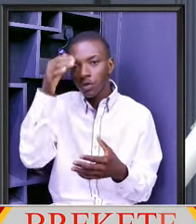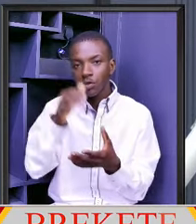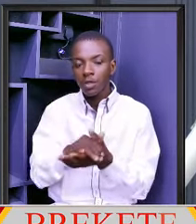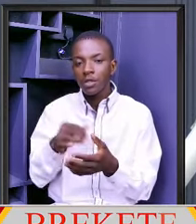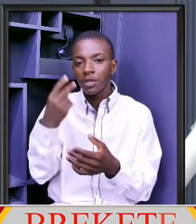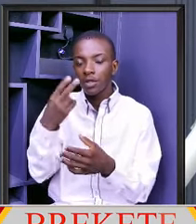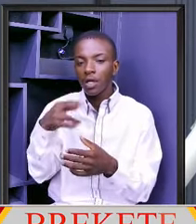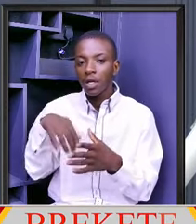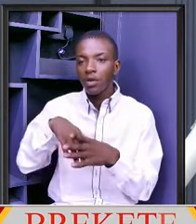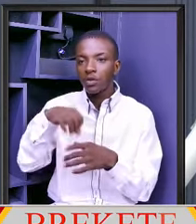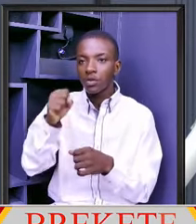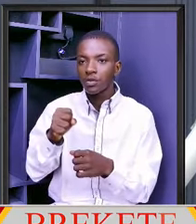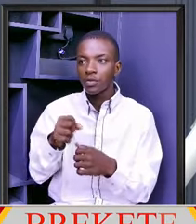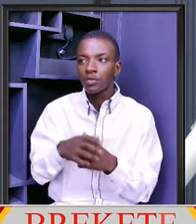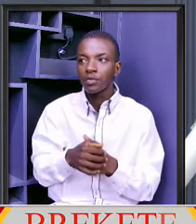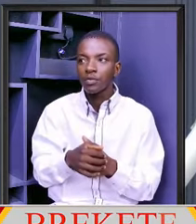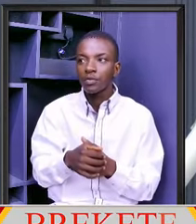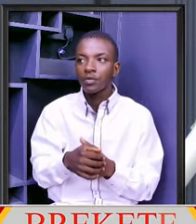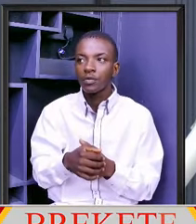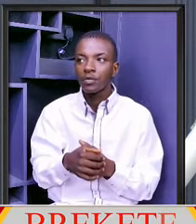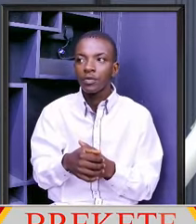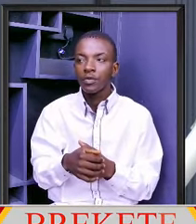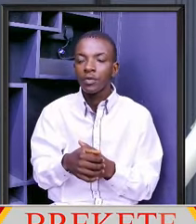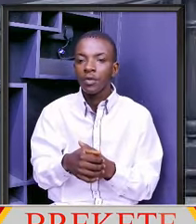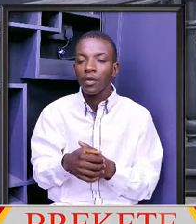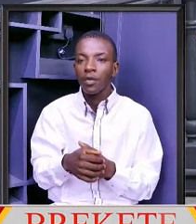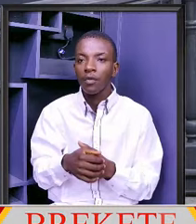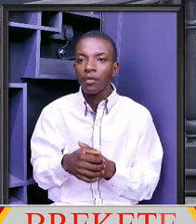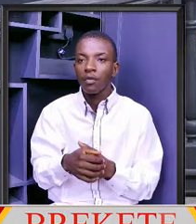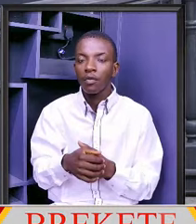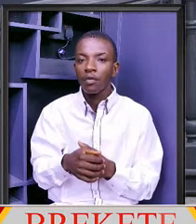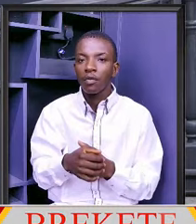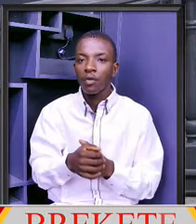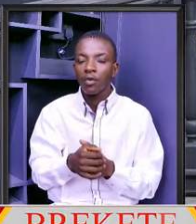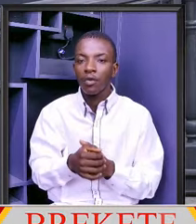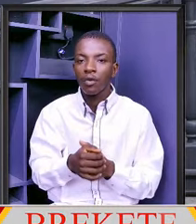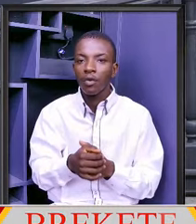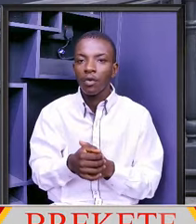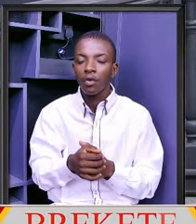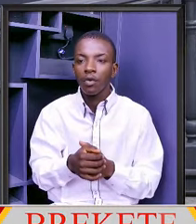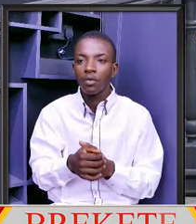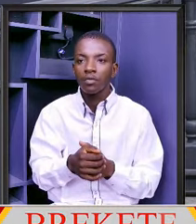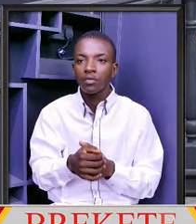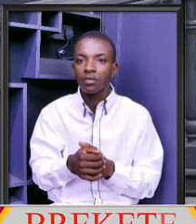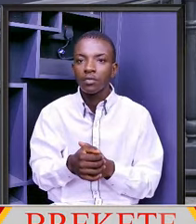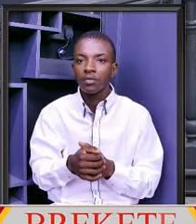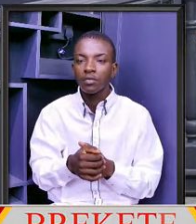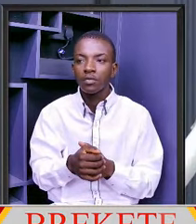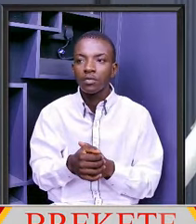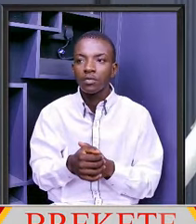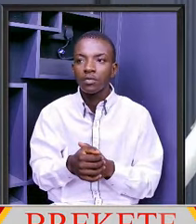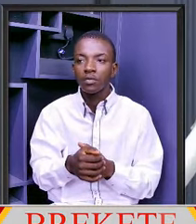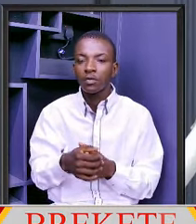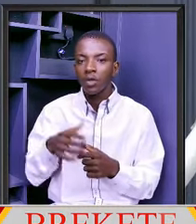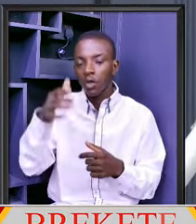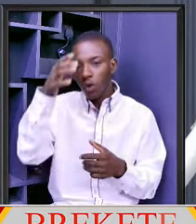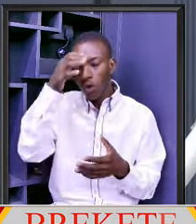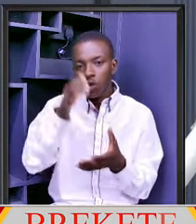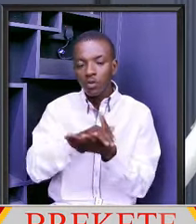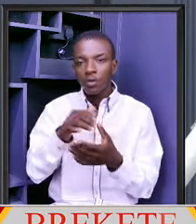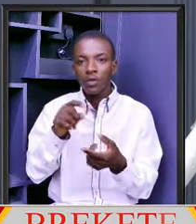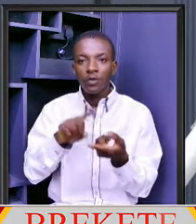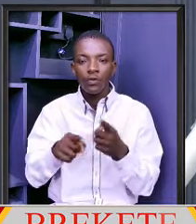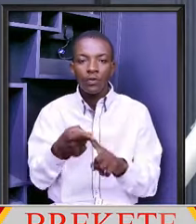see her outside. Make we not call her in for me. The one with the husband, friend,